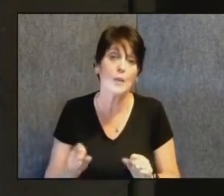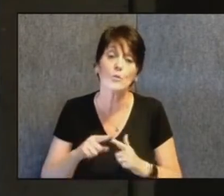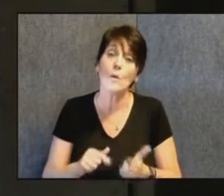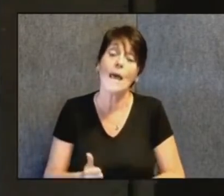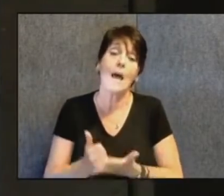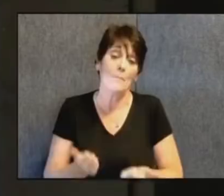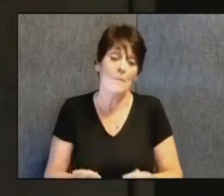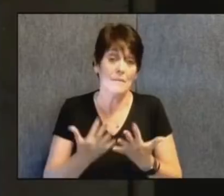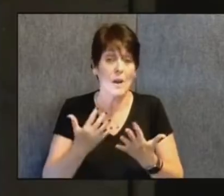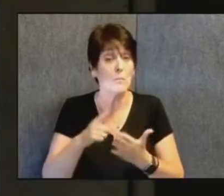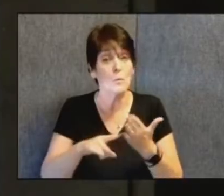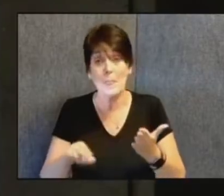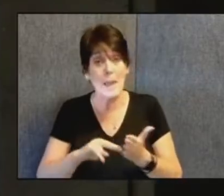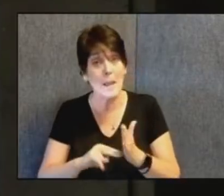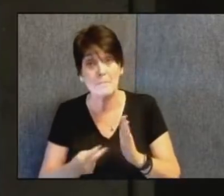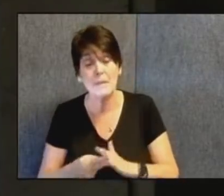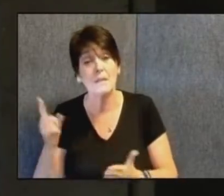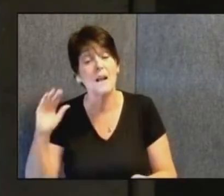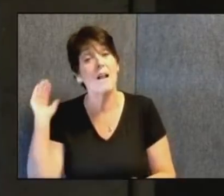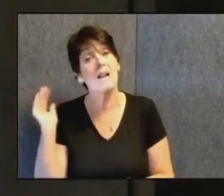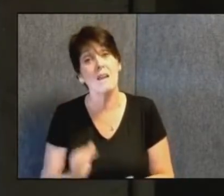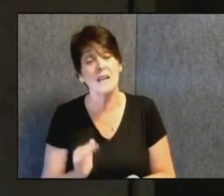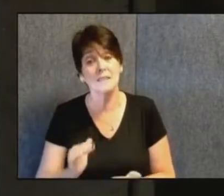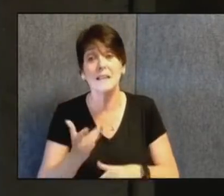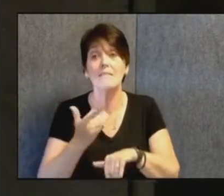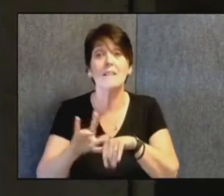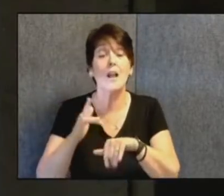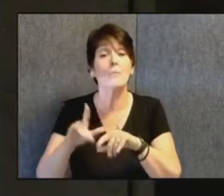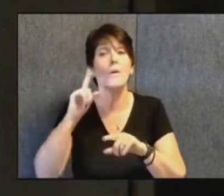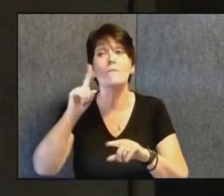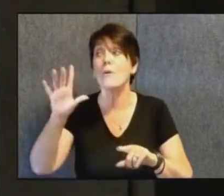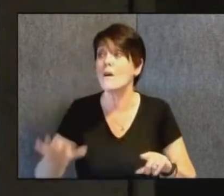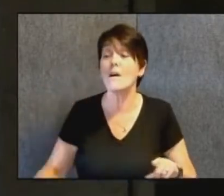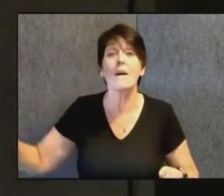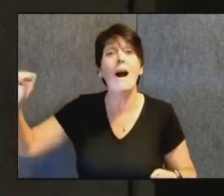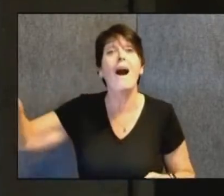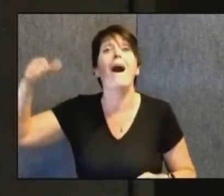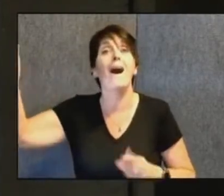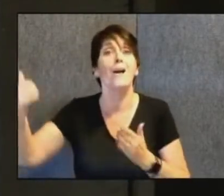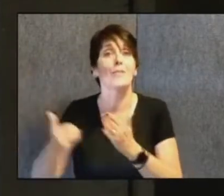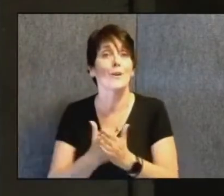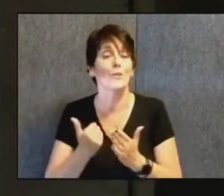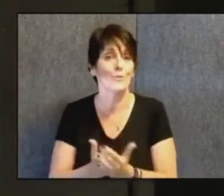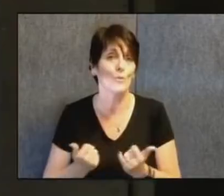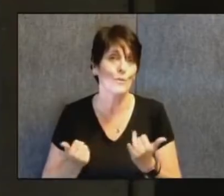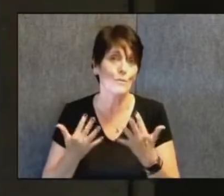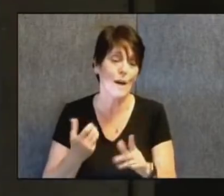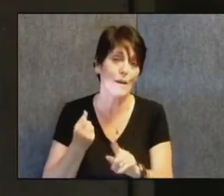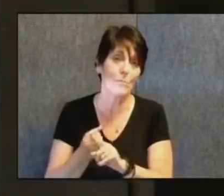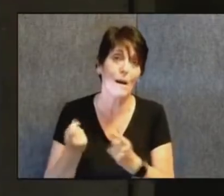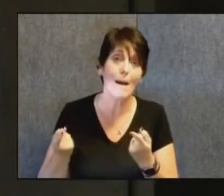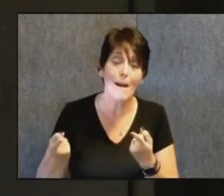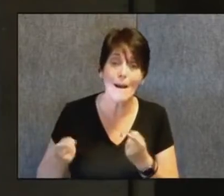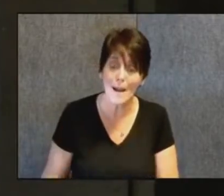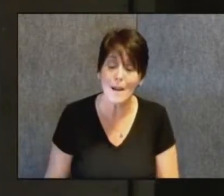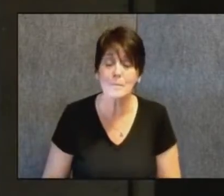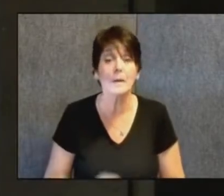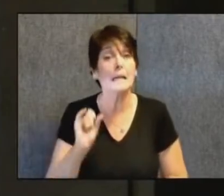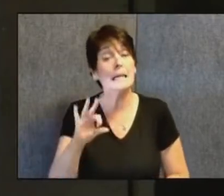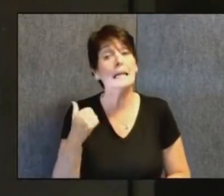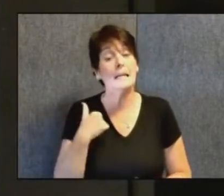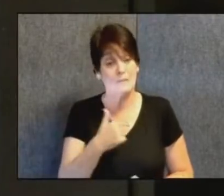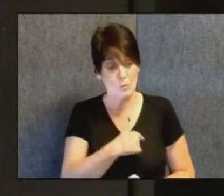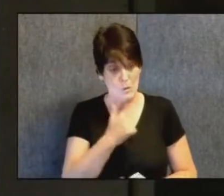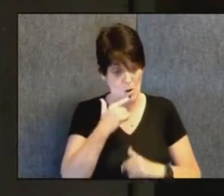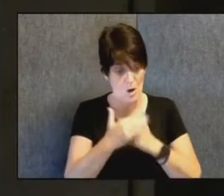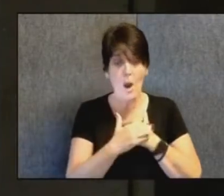fires. Well, what that means is they have less resources available to attack new incidents. So if we are called,